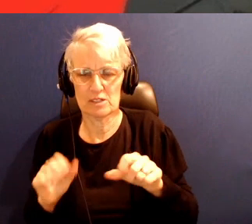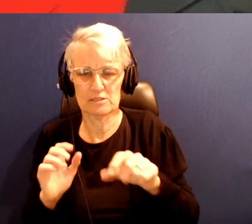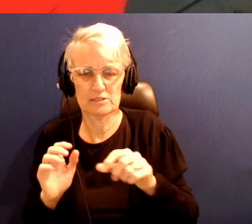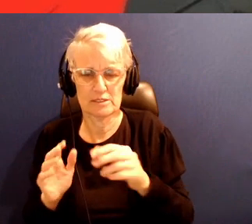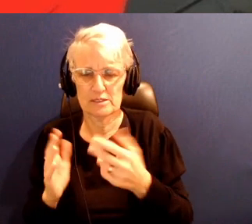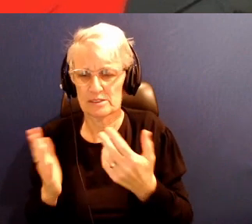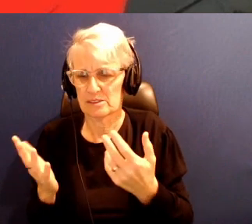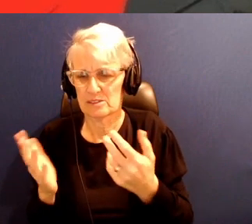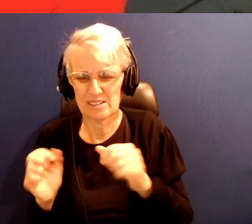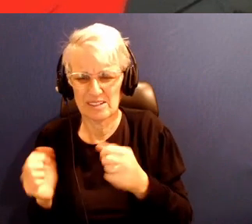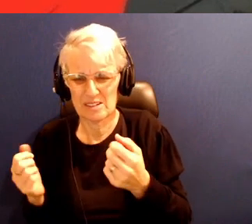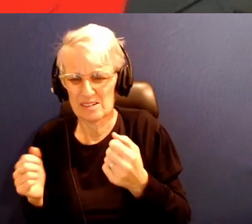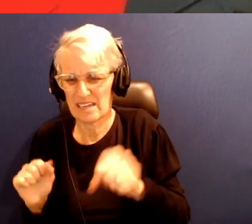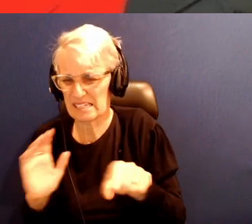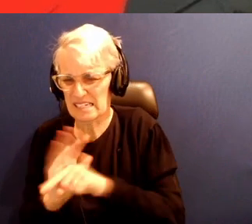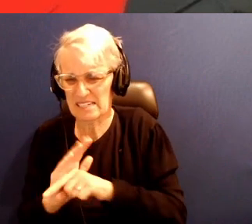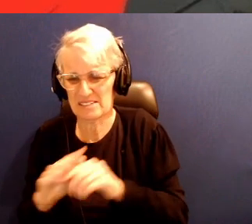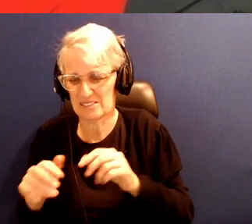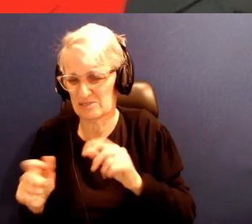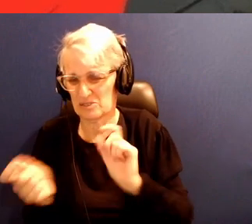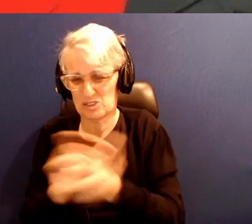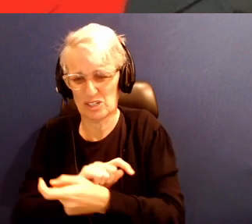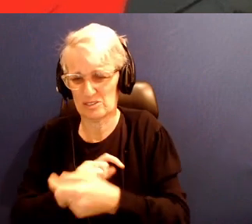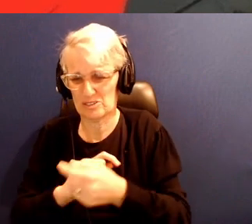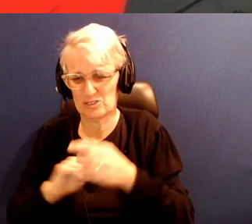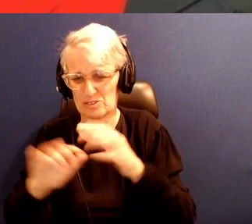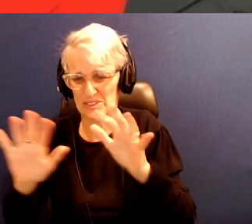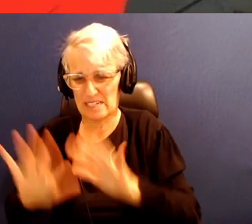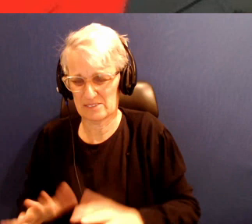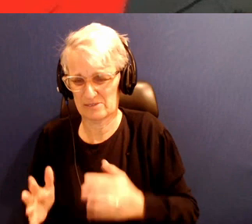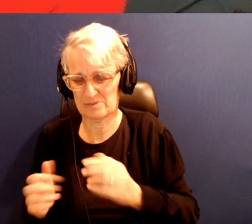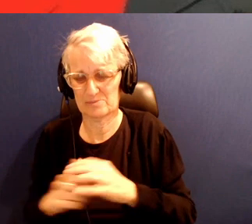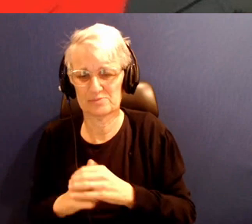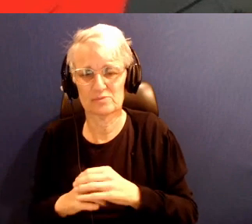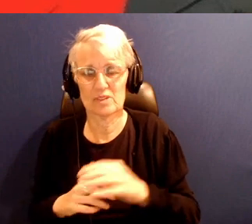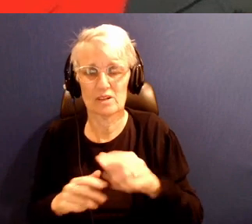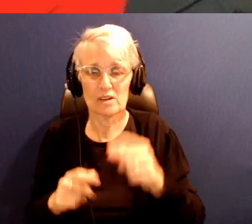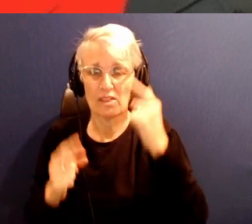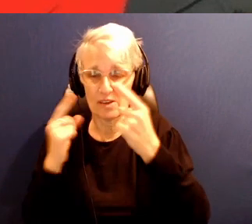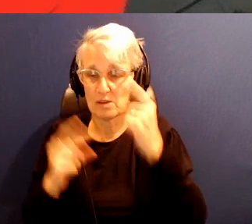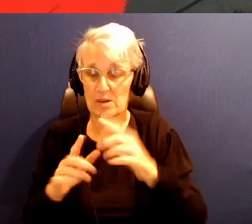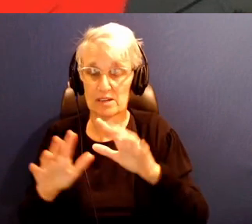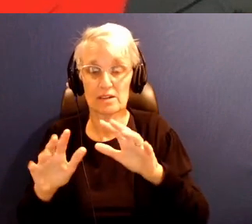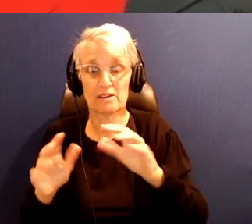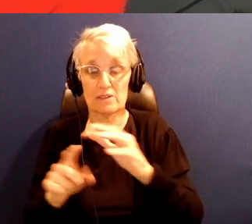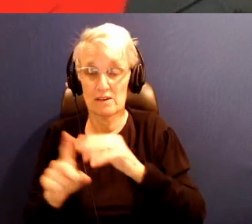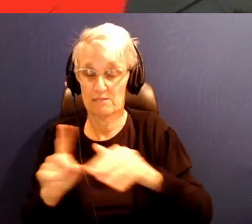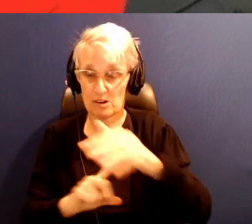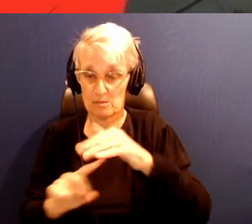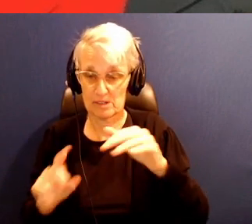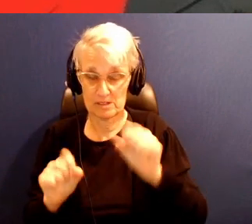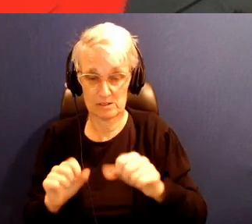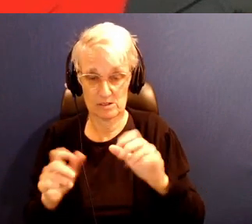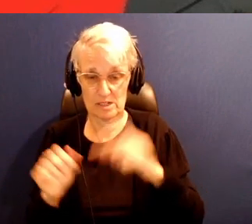have on the environment or that could contribute negatively to climate change. Finally, consider whether the environmental context